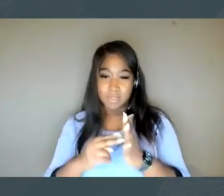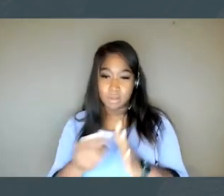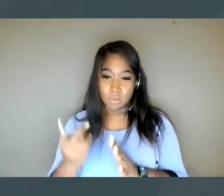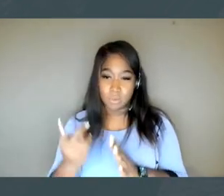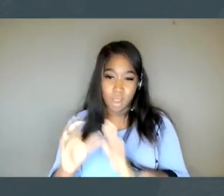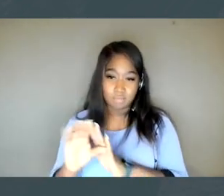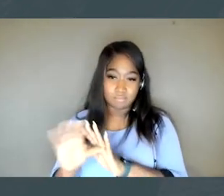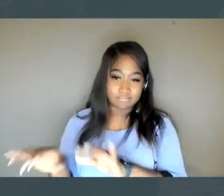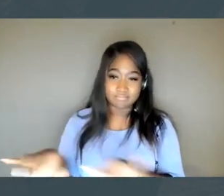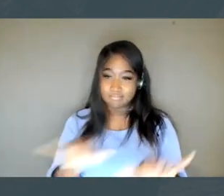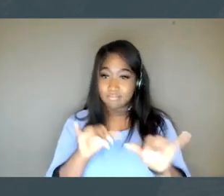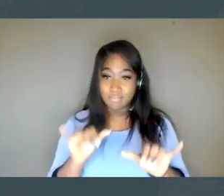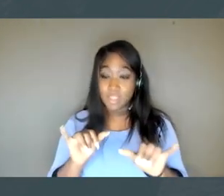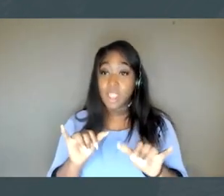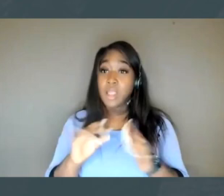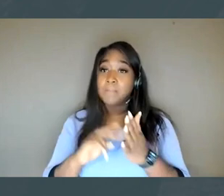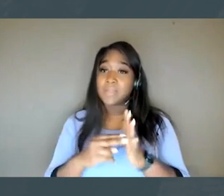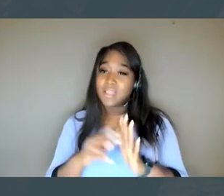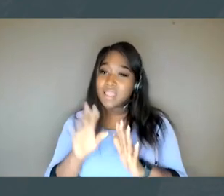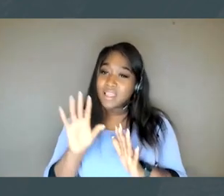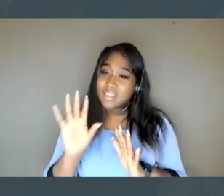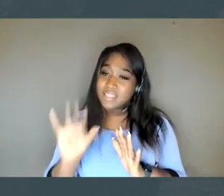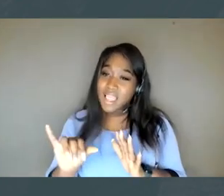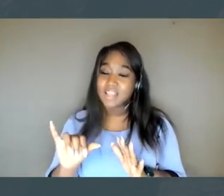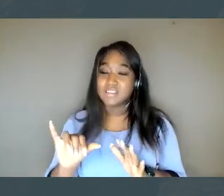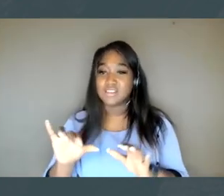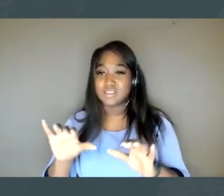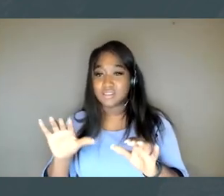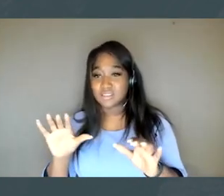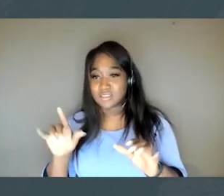that doing interesting work